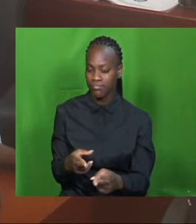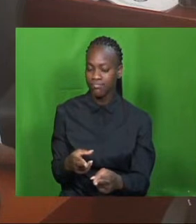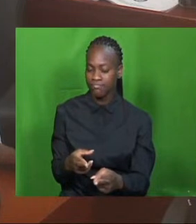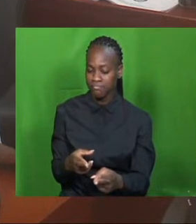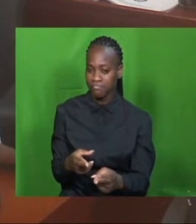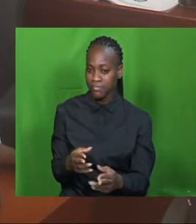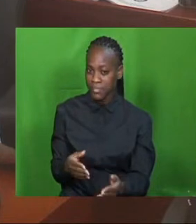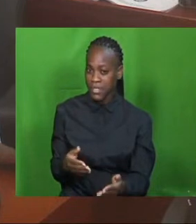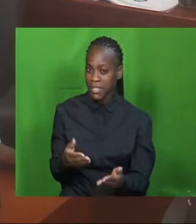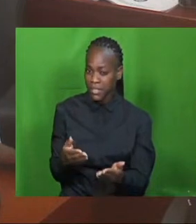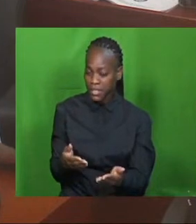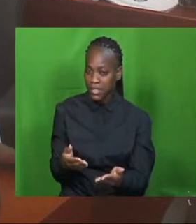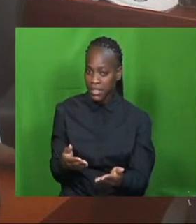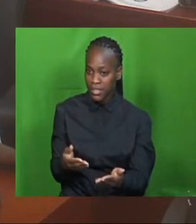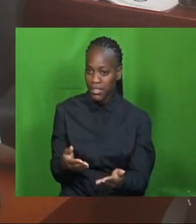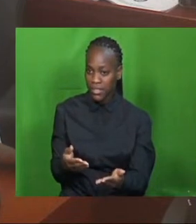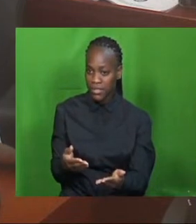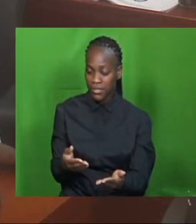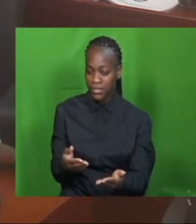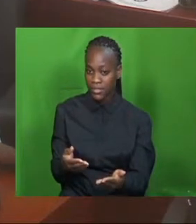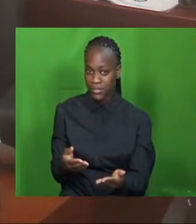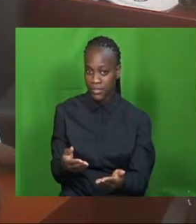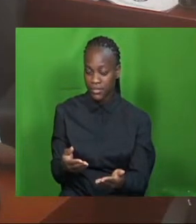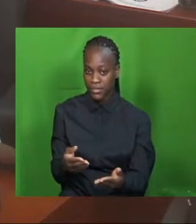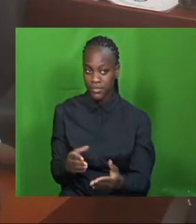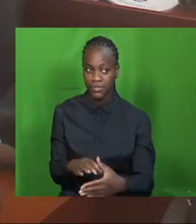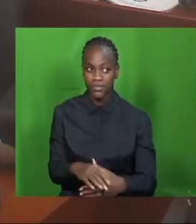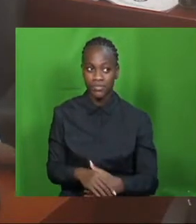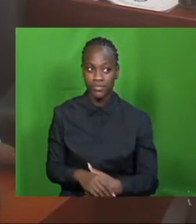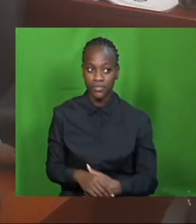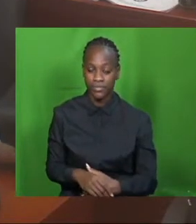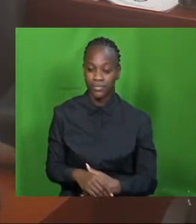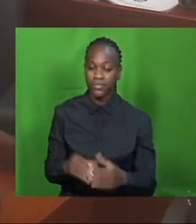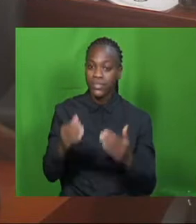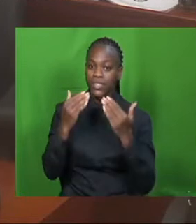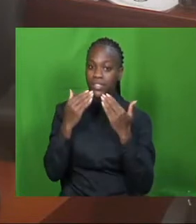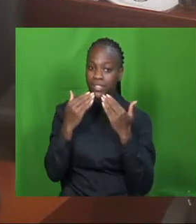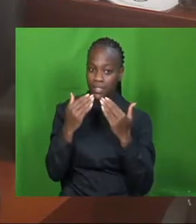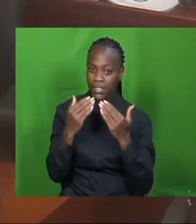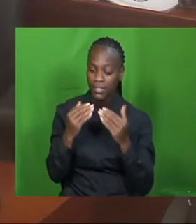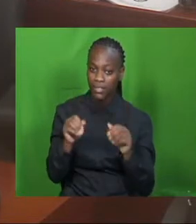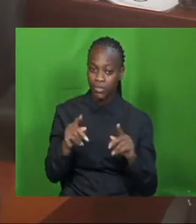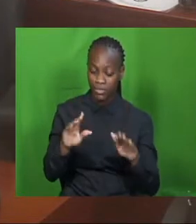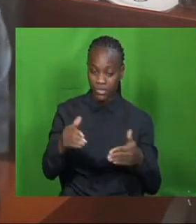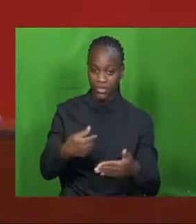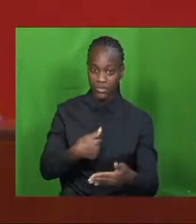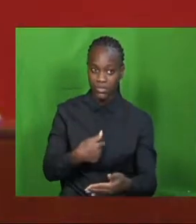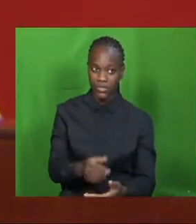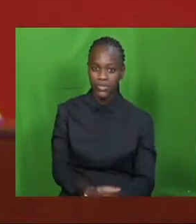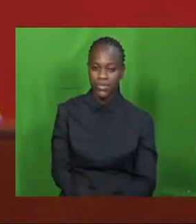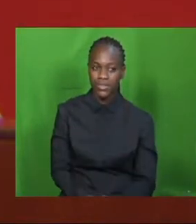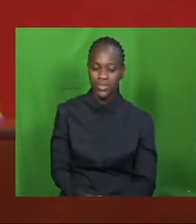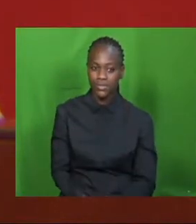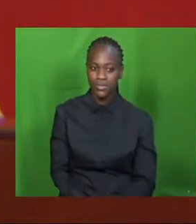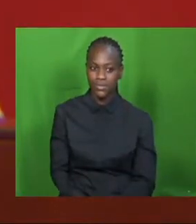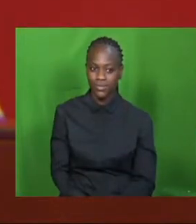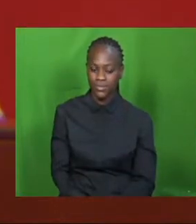whilst in office. And clearly, his effort broke through for